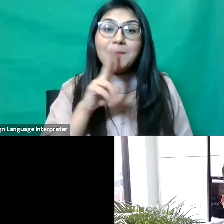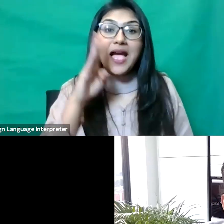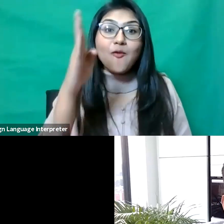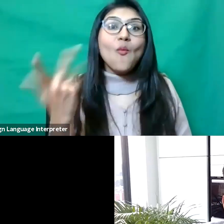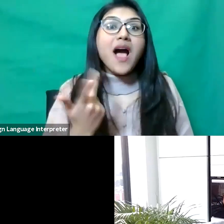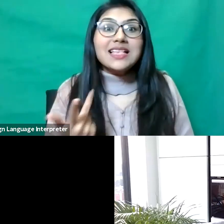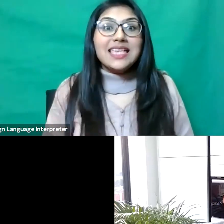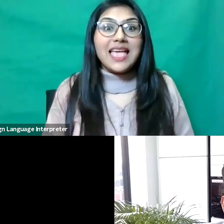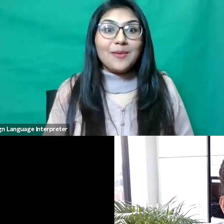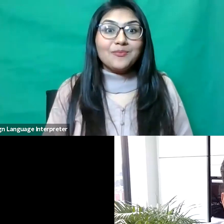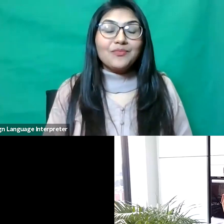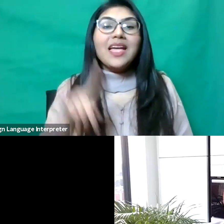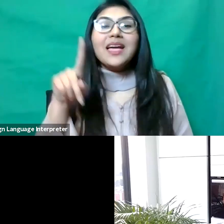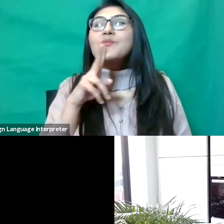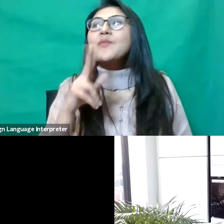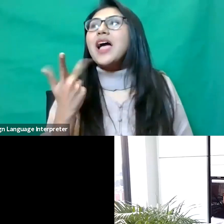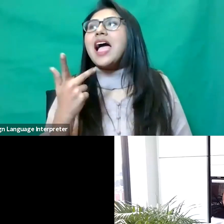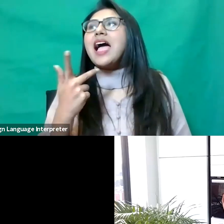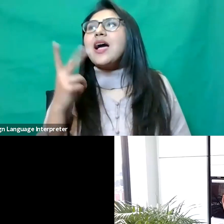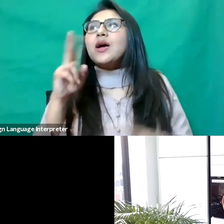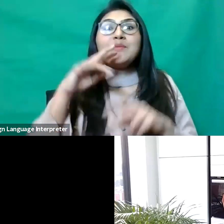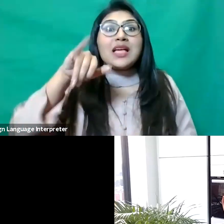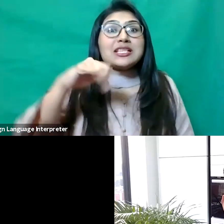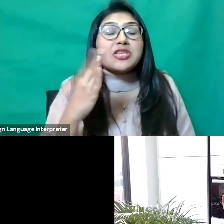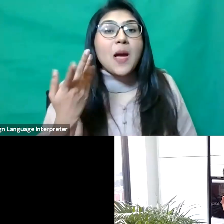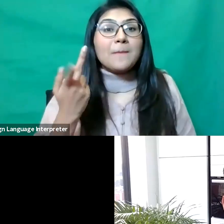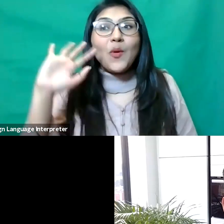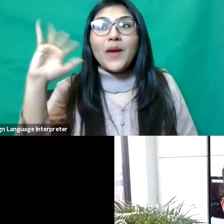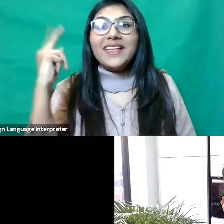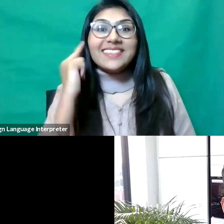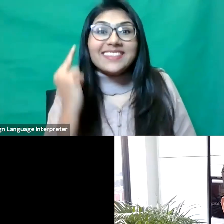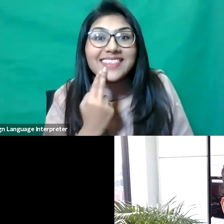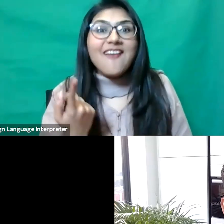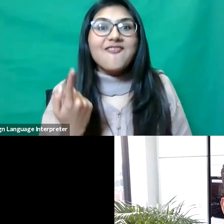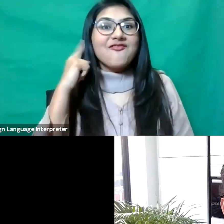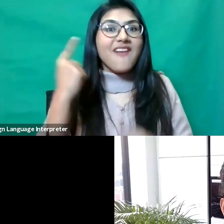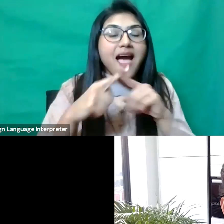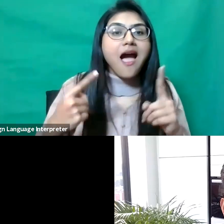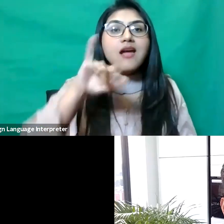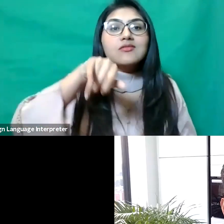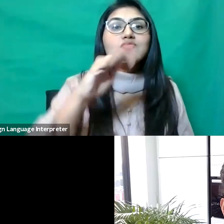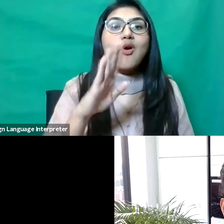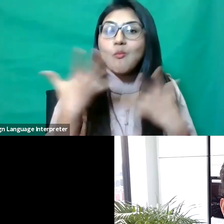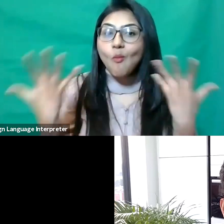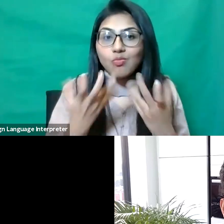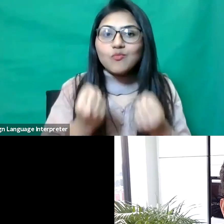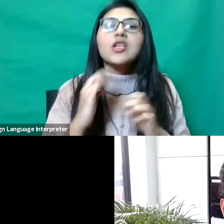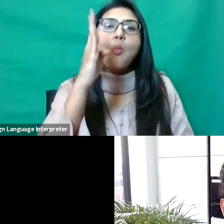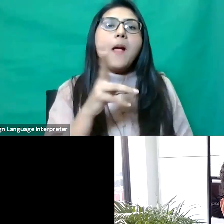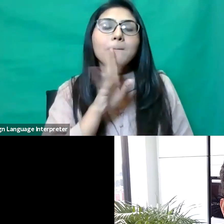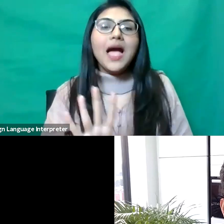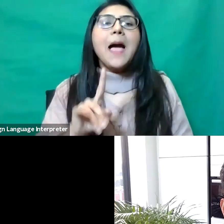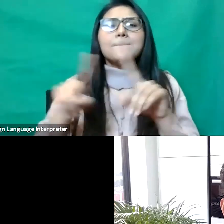difficulties in finding a job with a hearing loss. But before we do that, I just want to go into discussing what it was like growing up